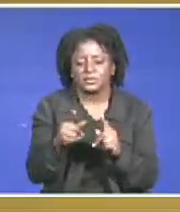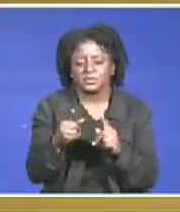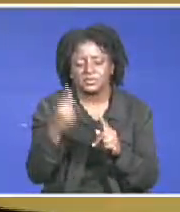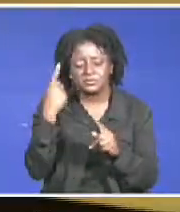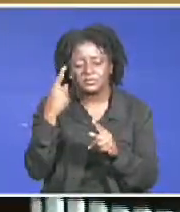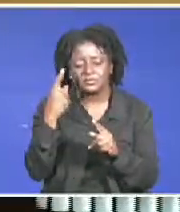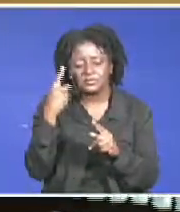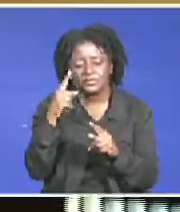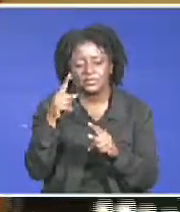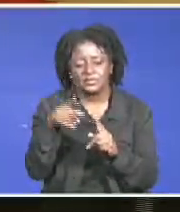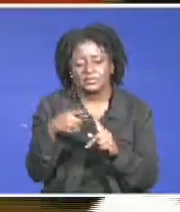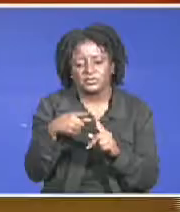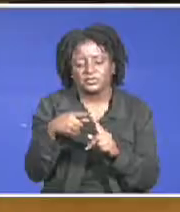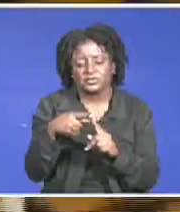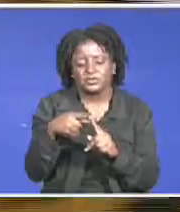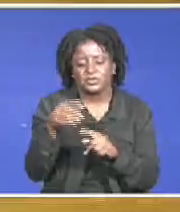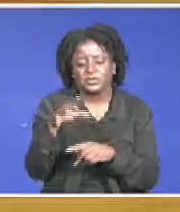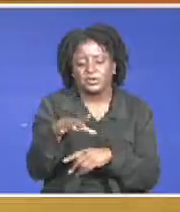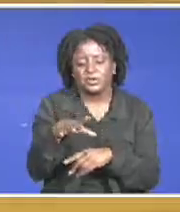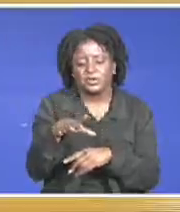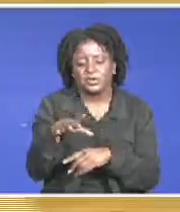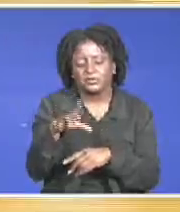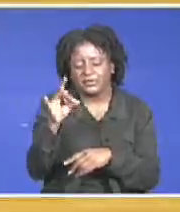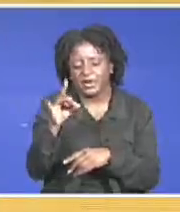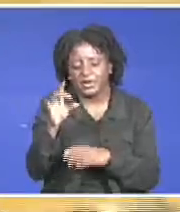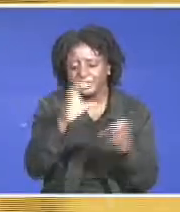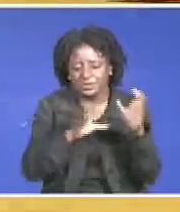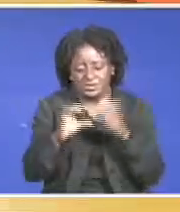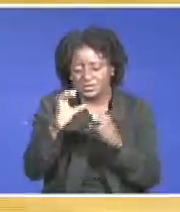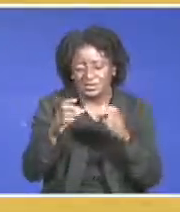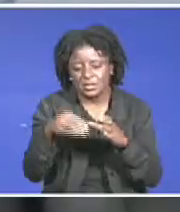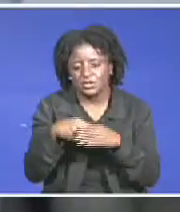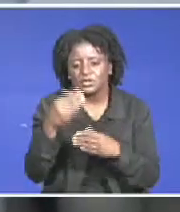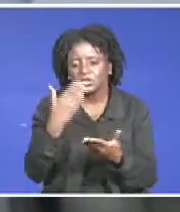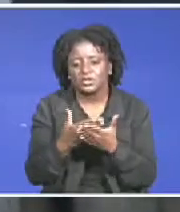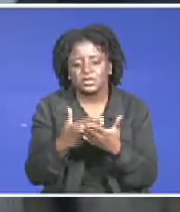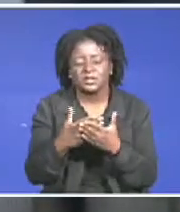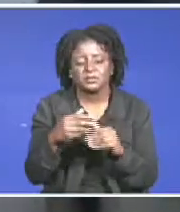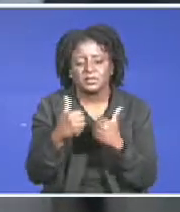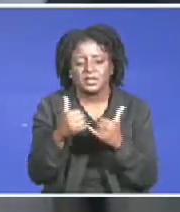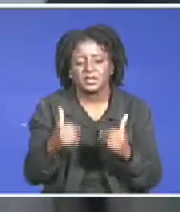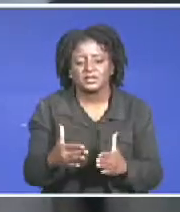prospective players who may want to attend the University of the Bahamas in a few years. This is